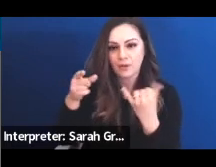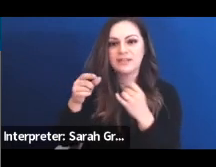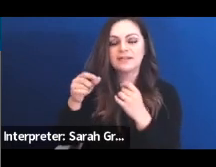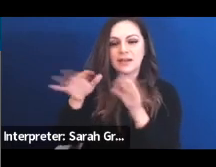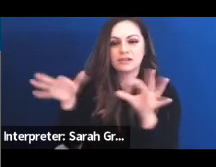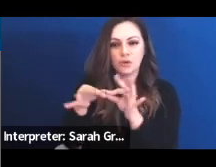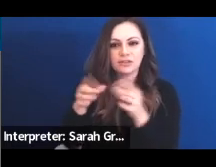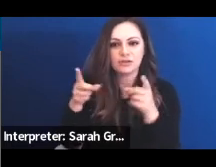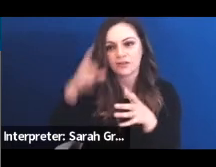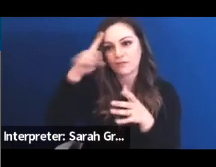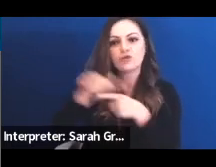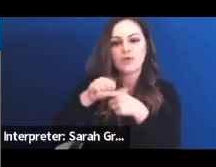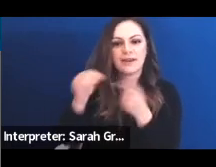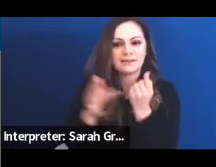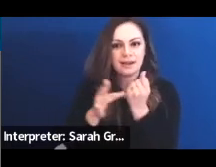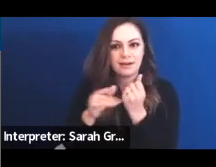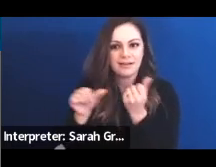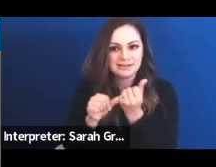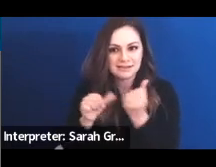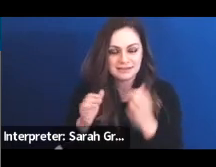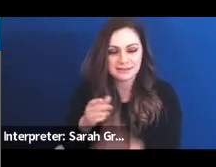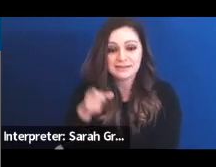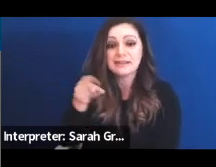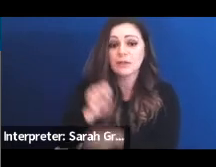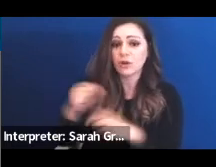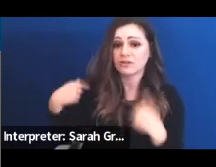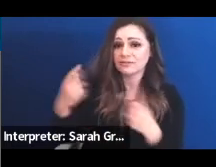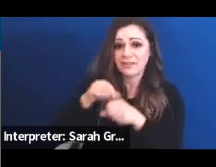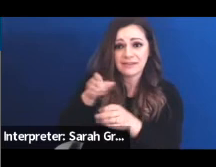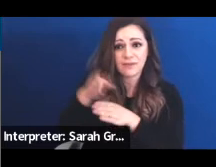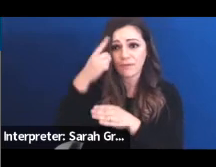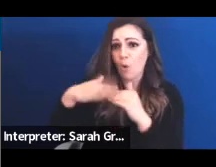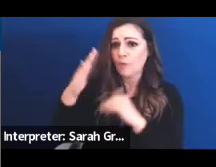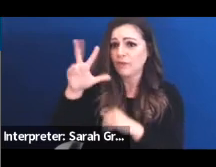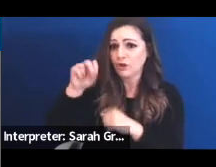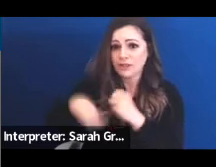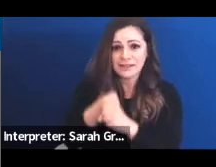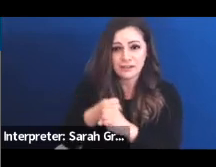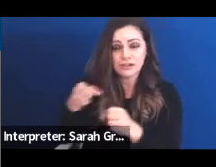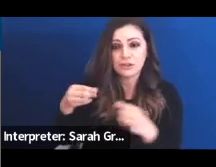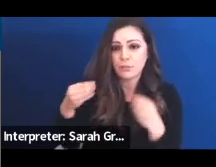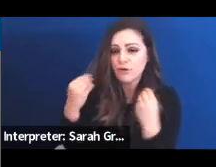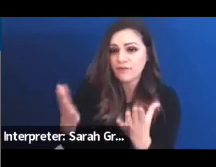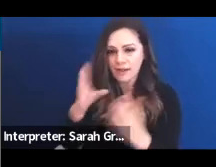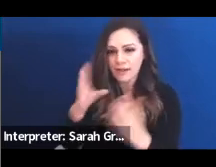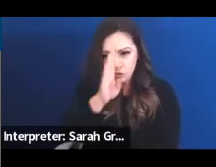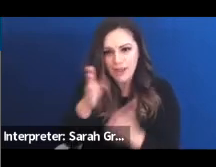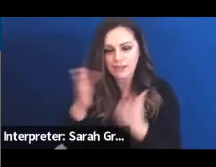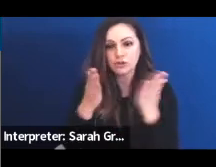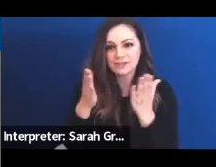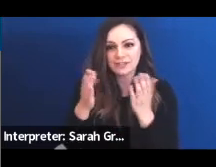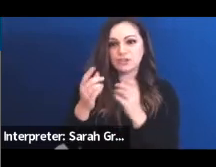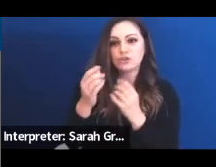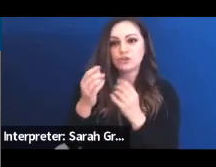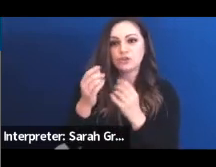Assistance. He has worked in the field of addiction treatment and recovery for over 30 years, providing direct services to the individuals with substance